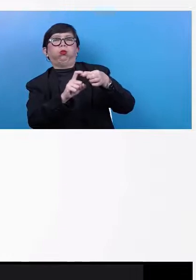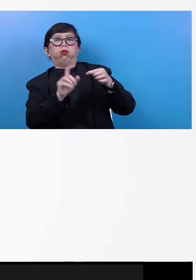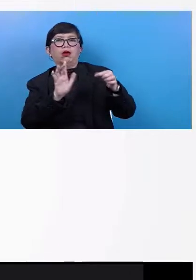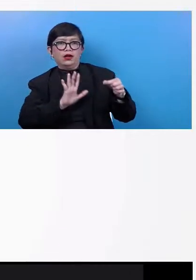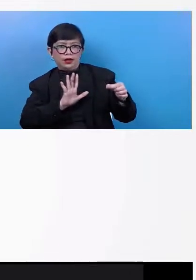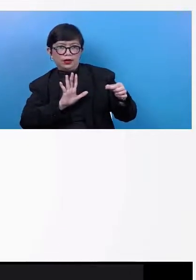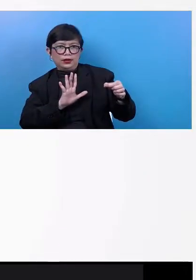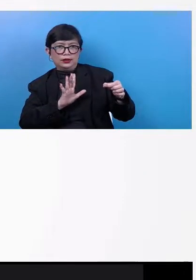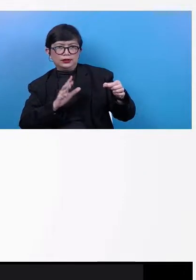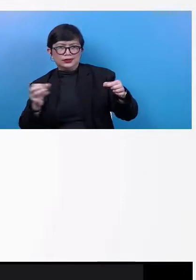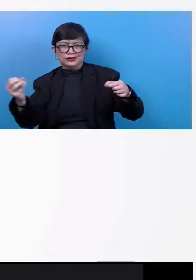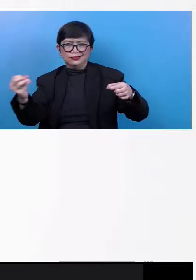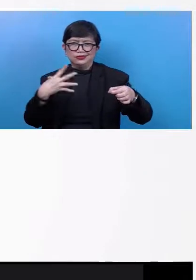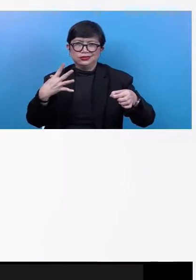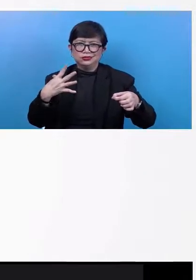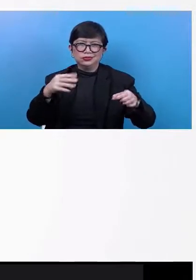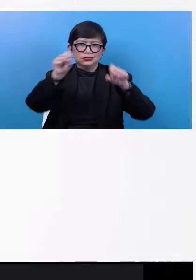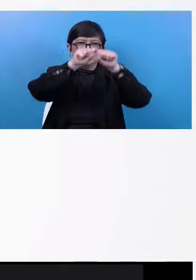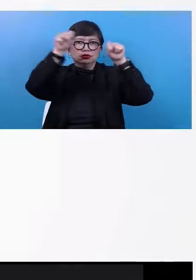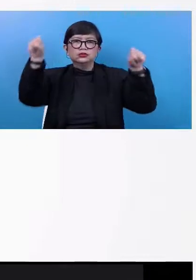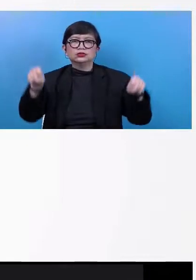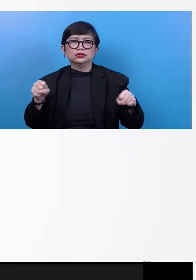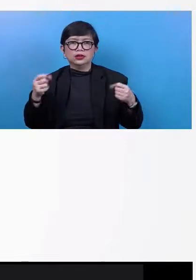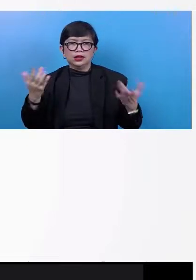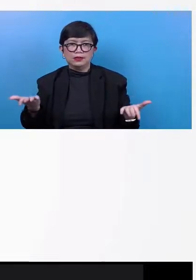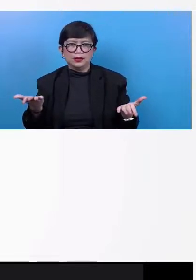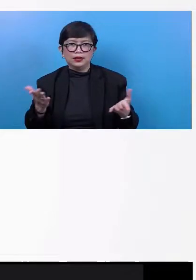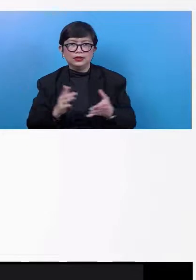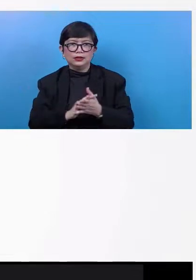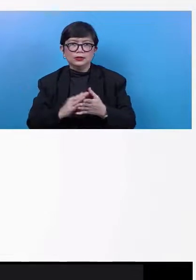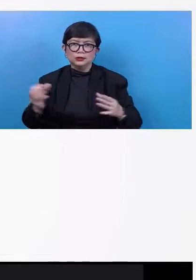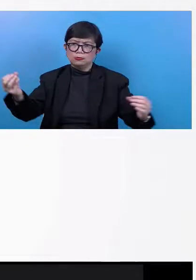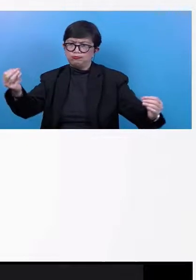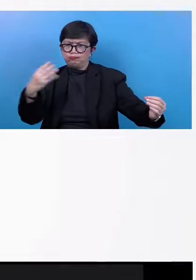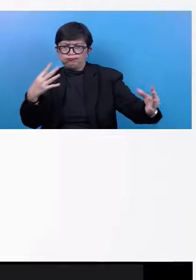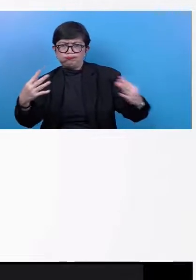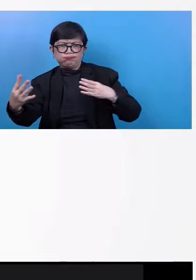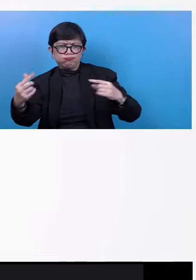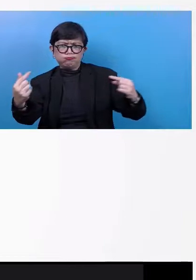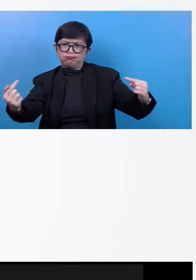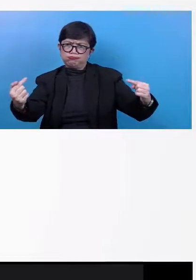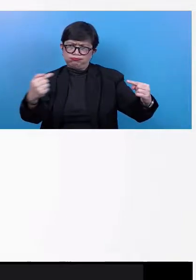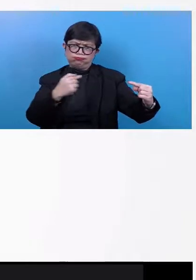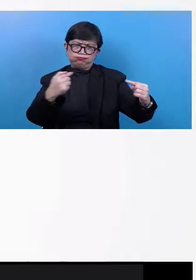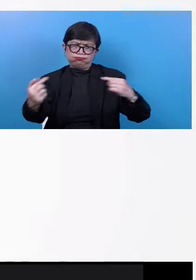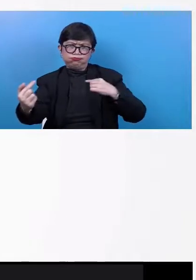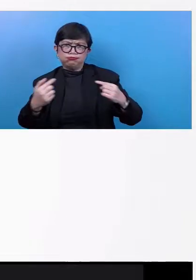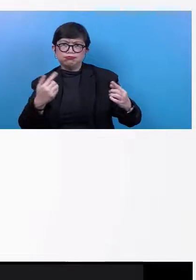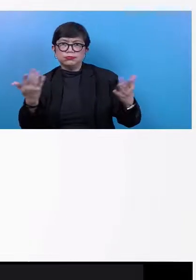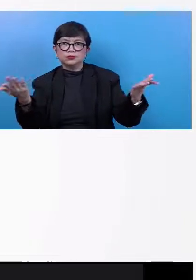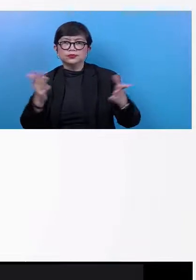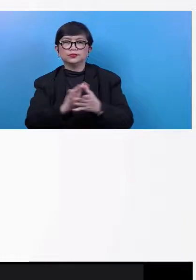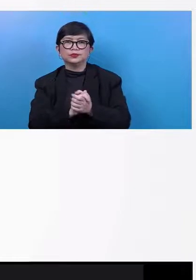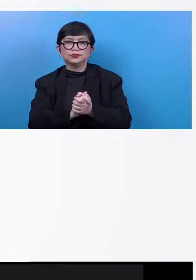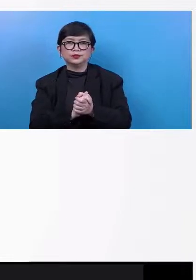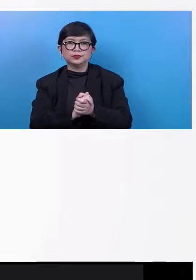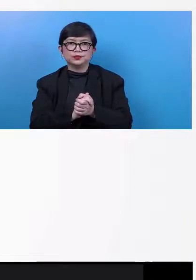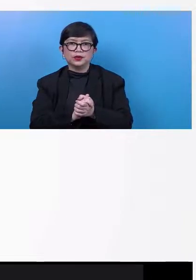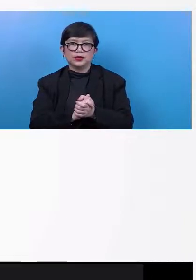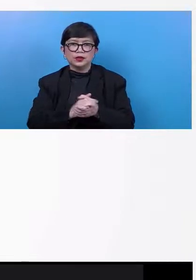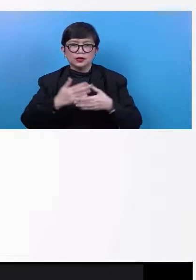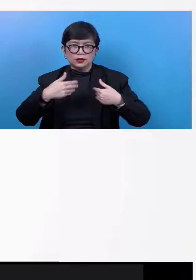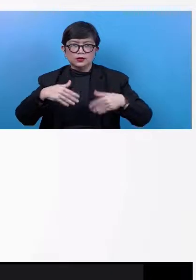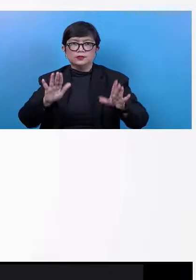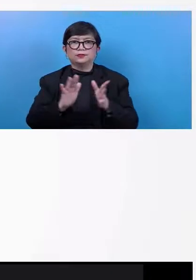have when they influence one another. So tracking the interaction effect or the potential for